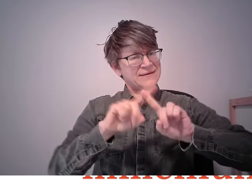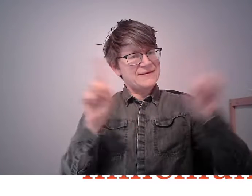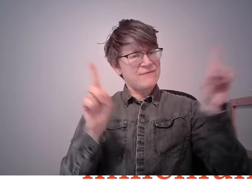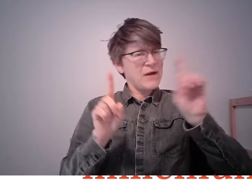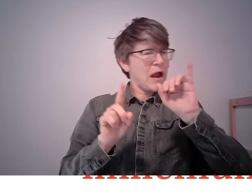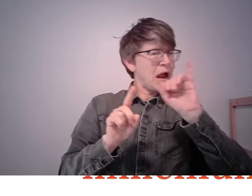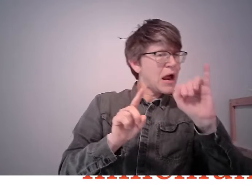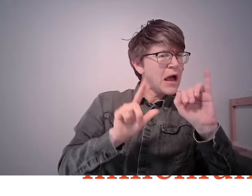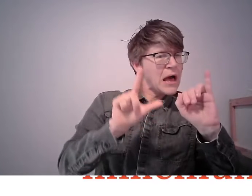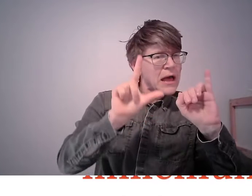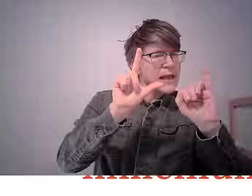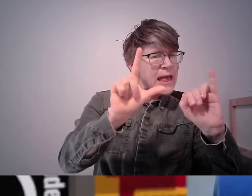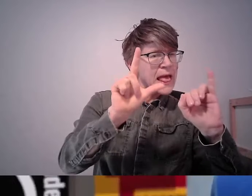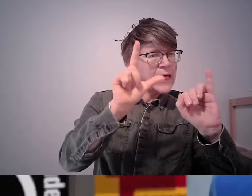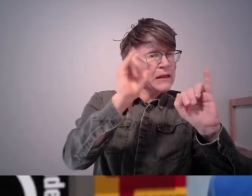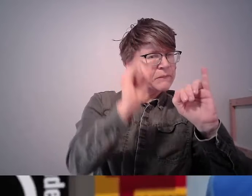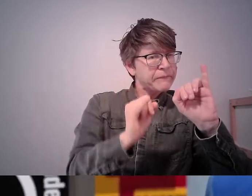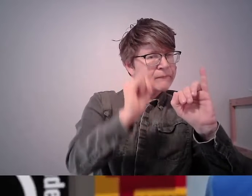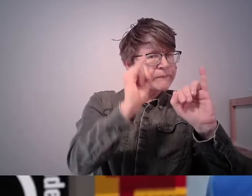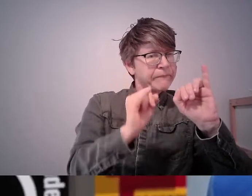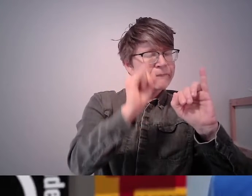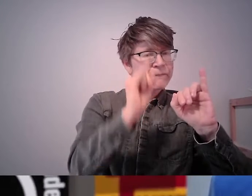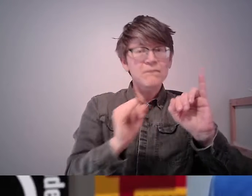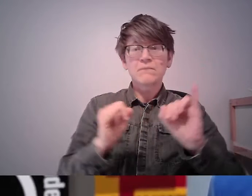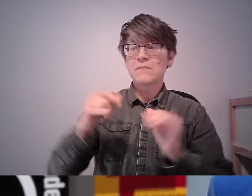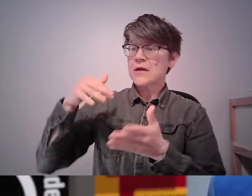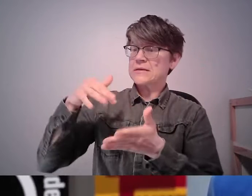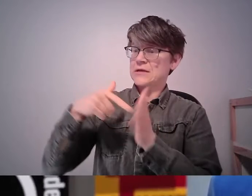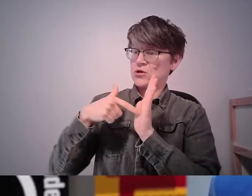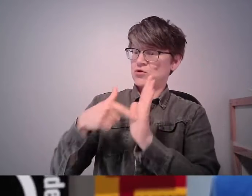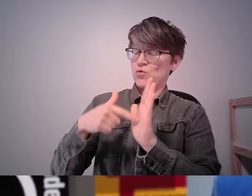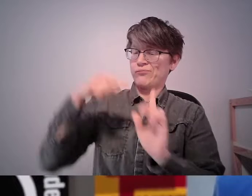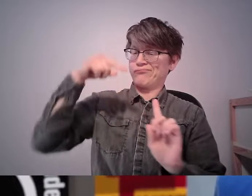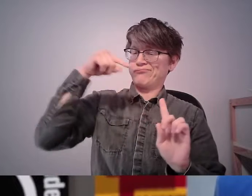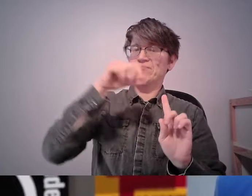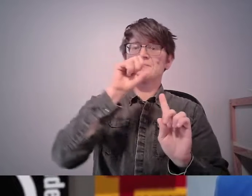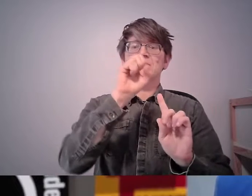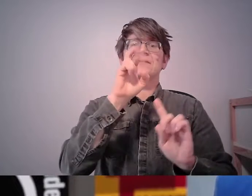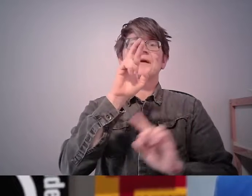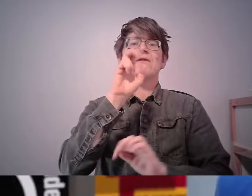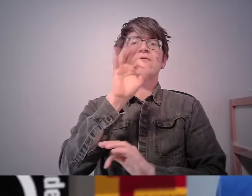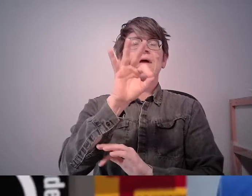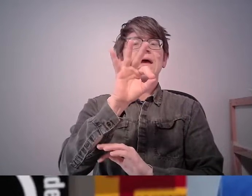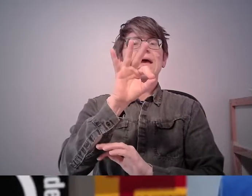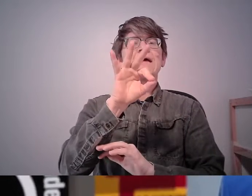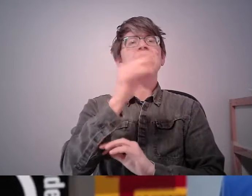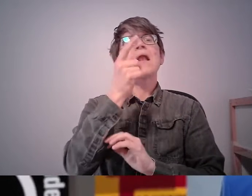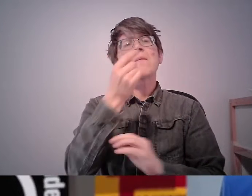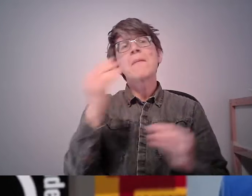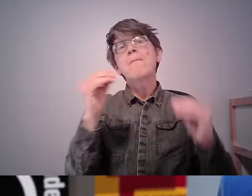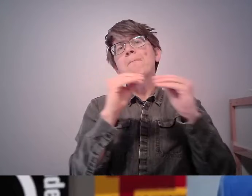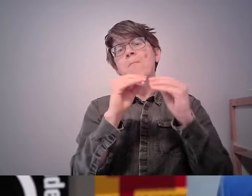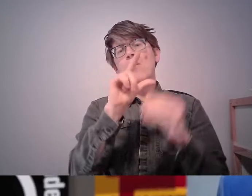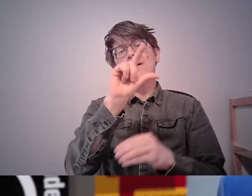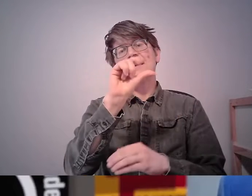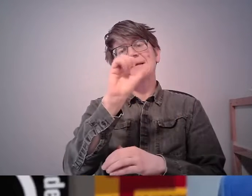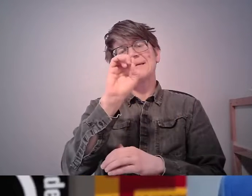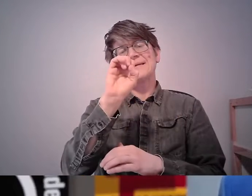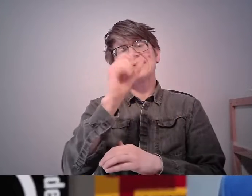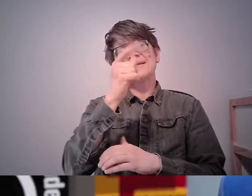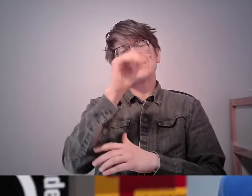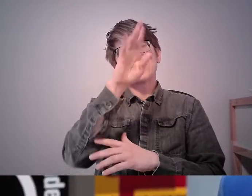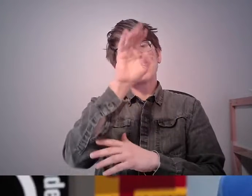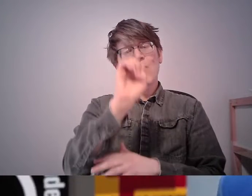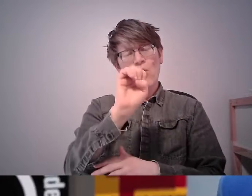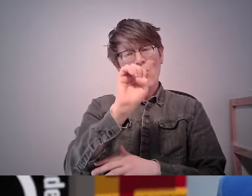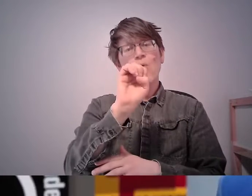flow of the line. Studies have shown that serif typefaces are slightly more legible than sans serif typefaces